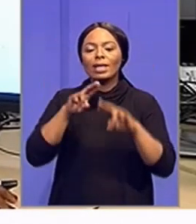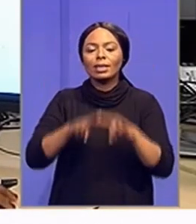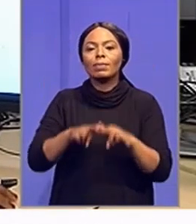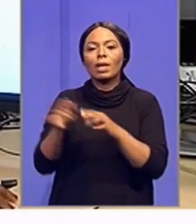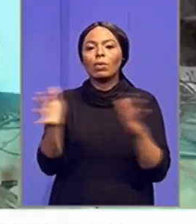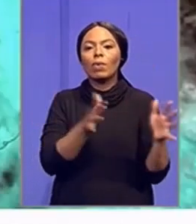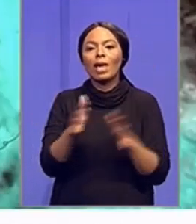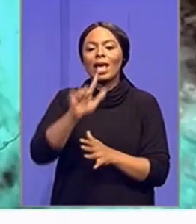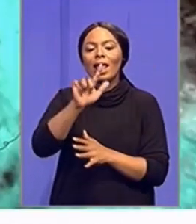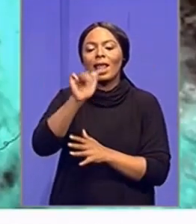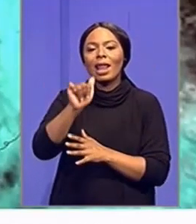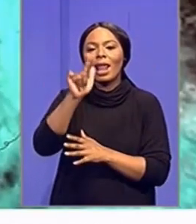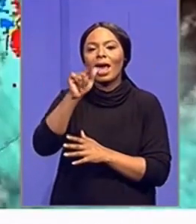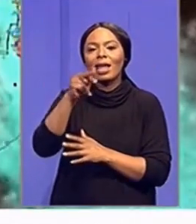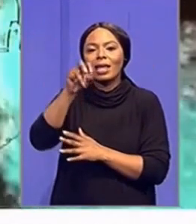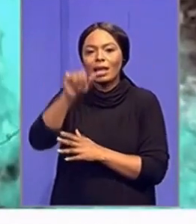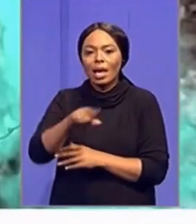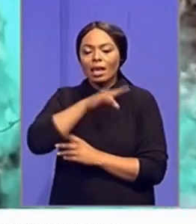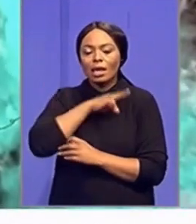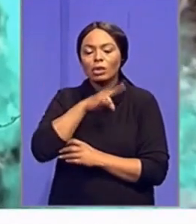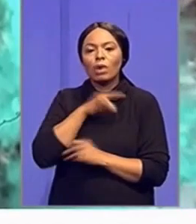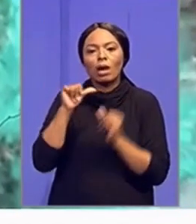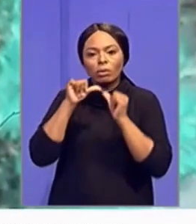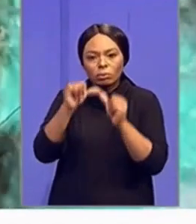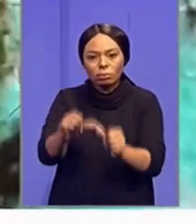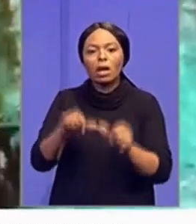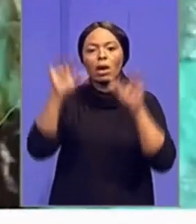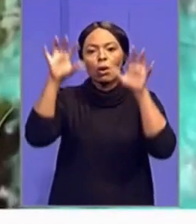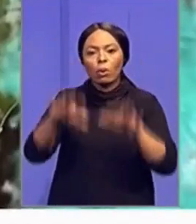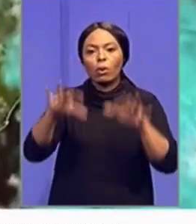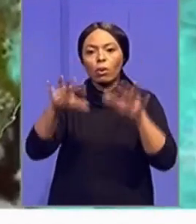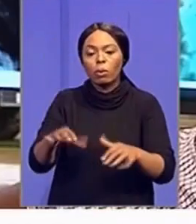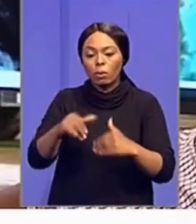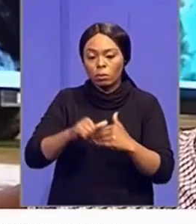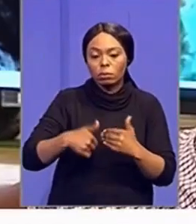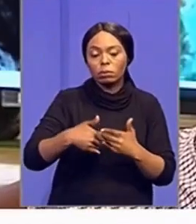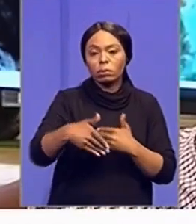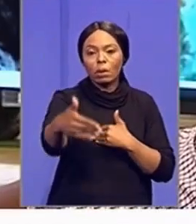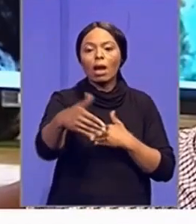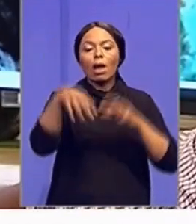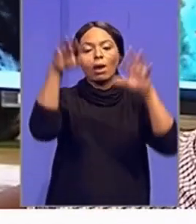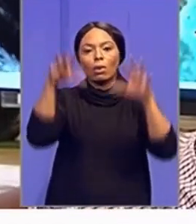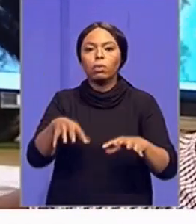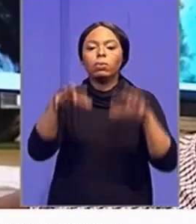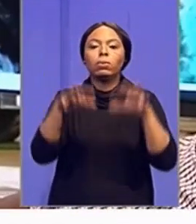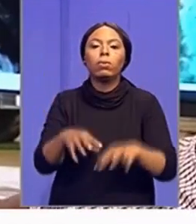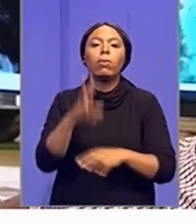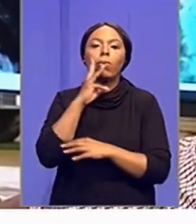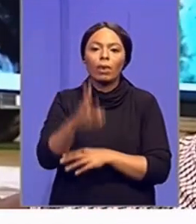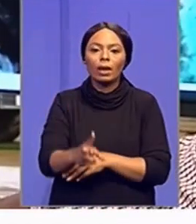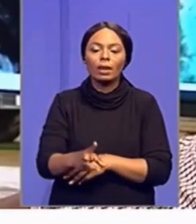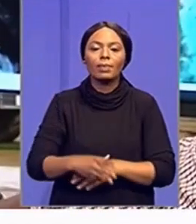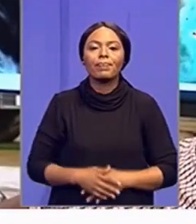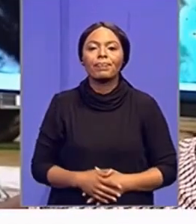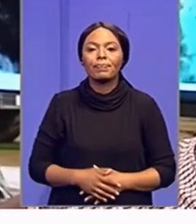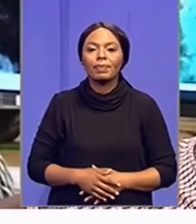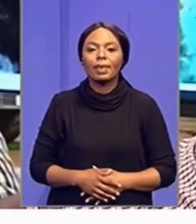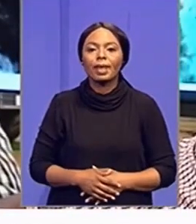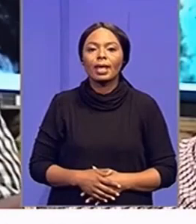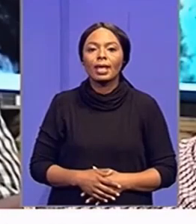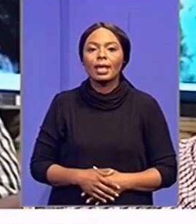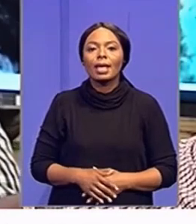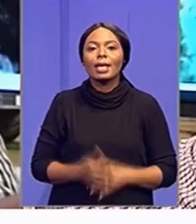La Nina. Dipula tseno di tlile go tswelela mo setlheng sotlhe. We have been experiencing a sort of systems that are